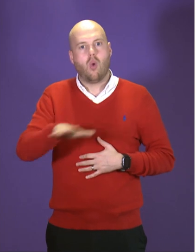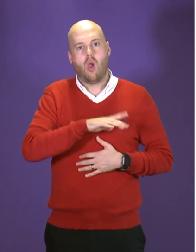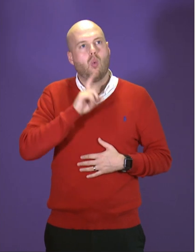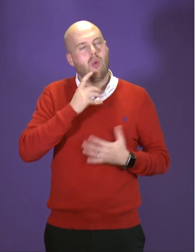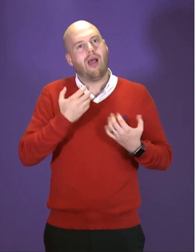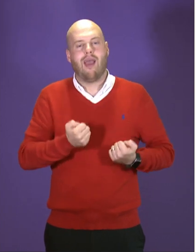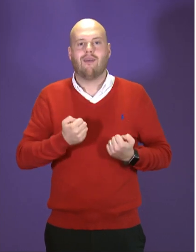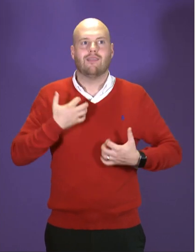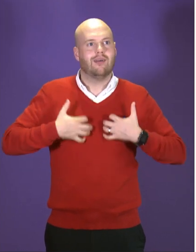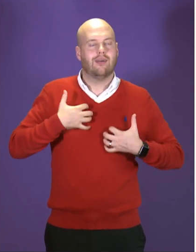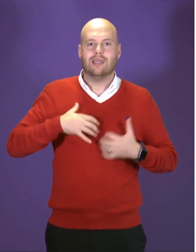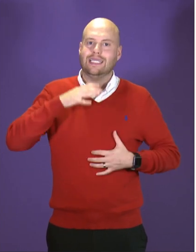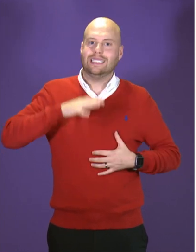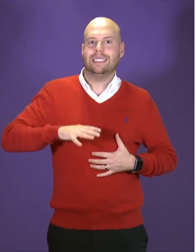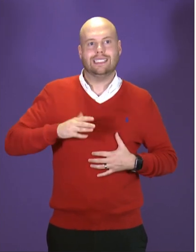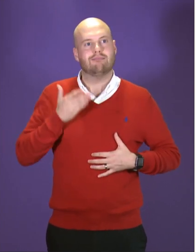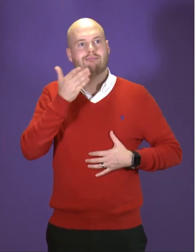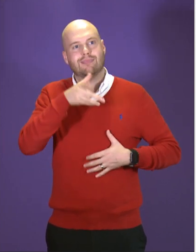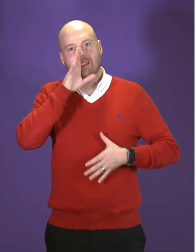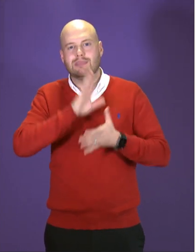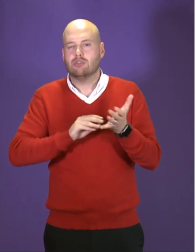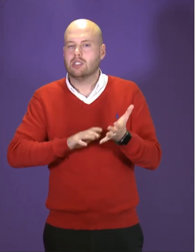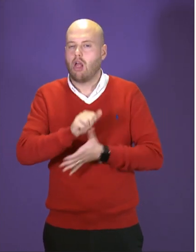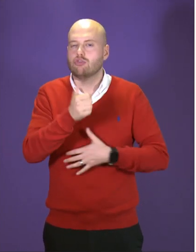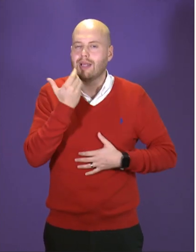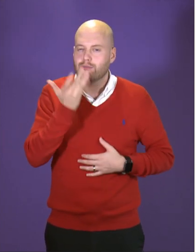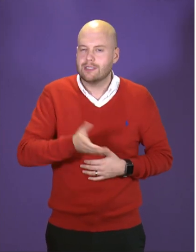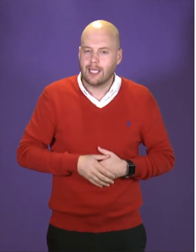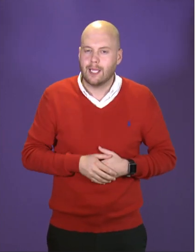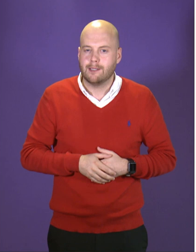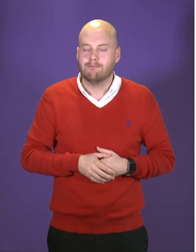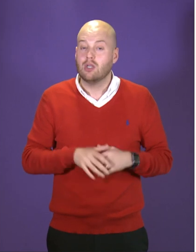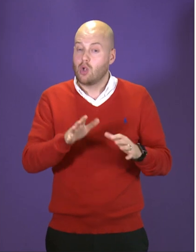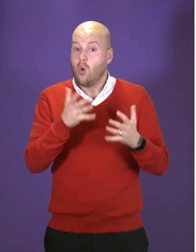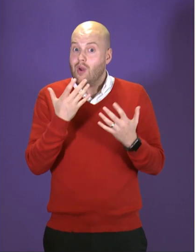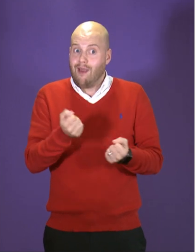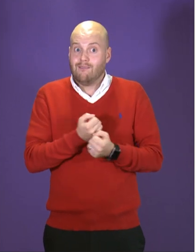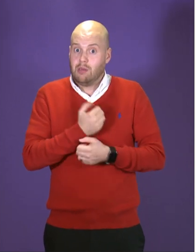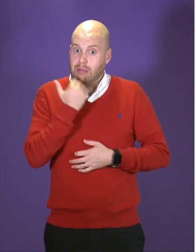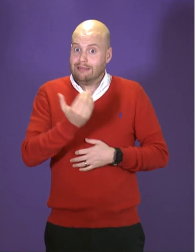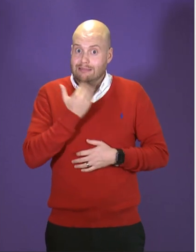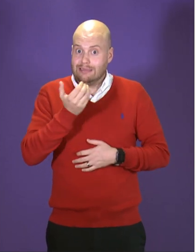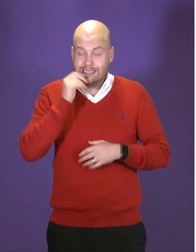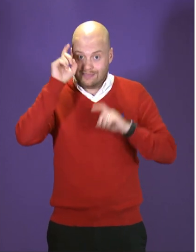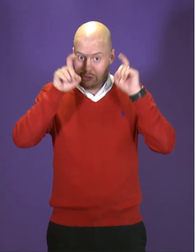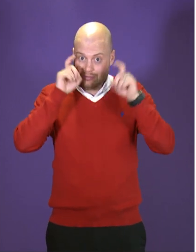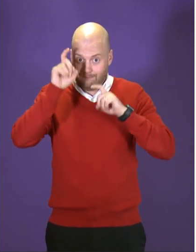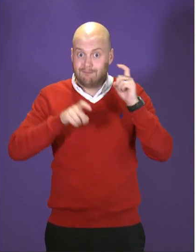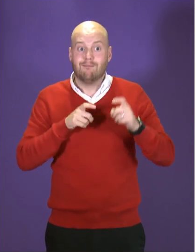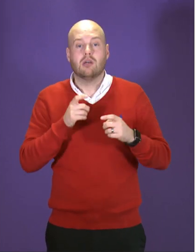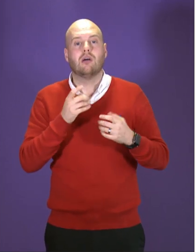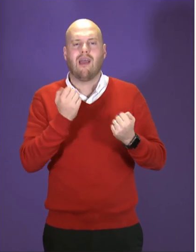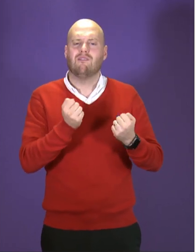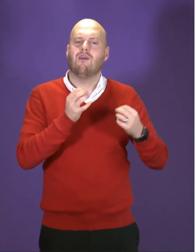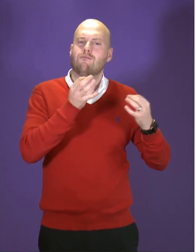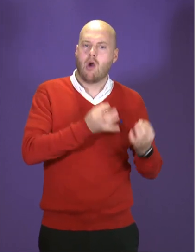everyone to use culture every day. So we have plenty of initiatives, both within the formal and